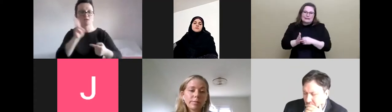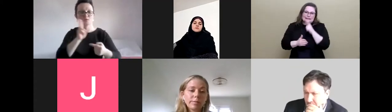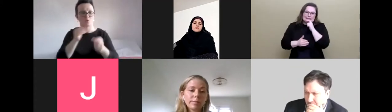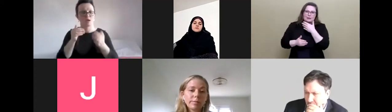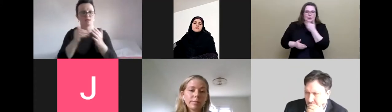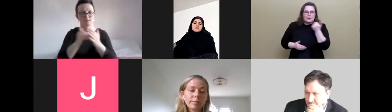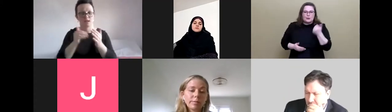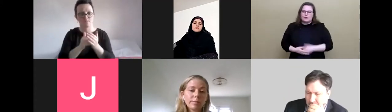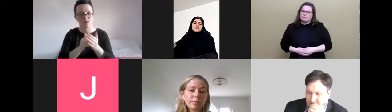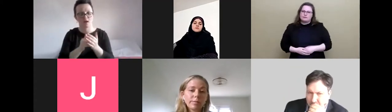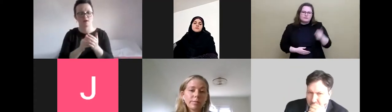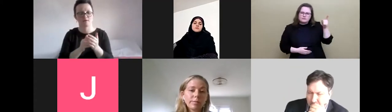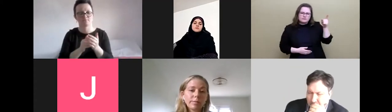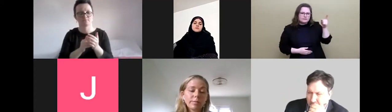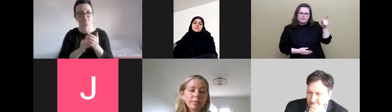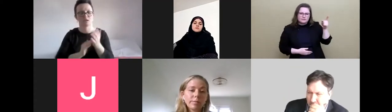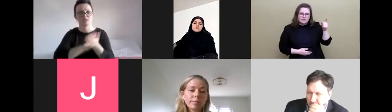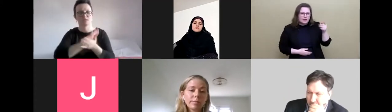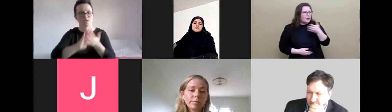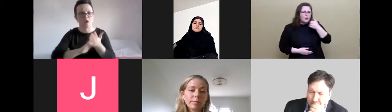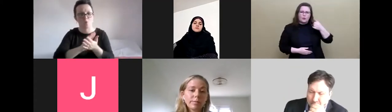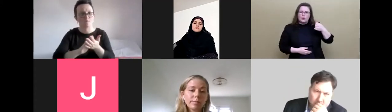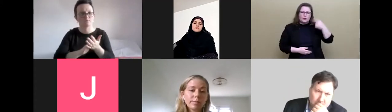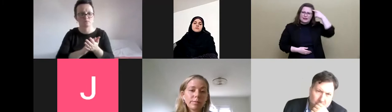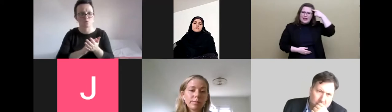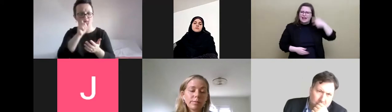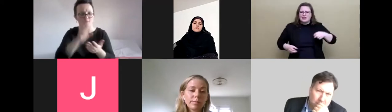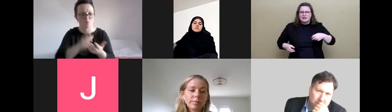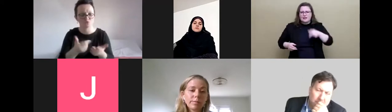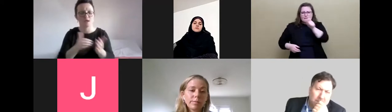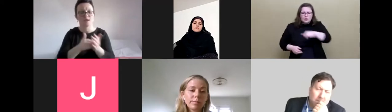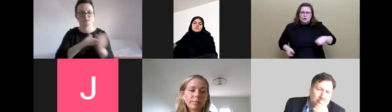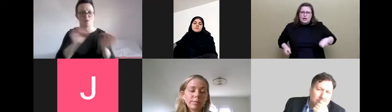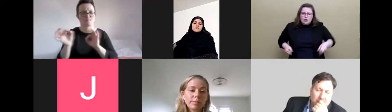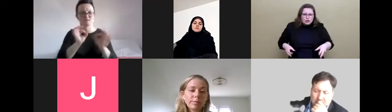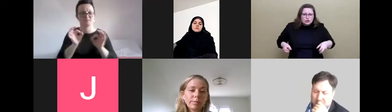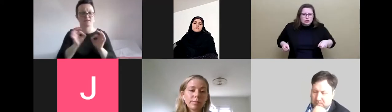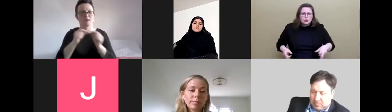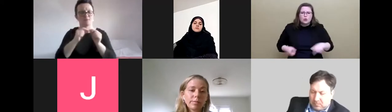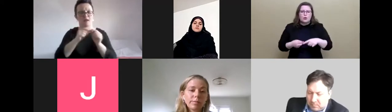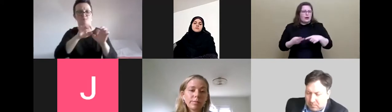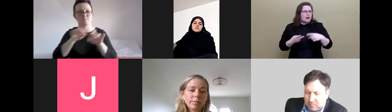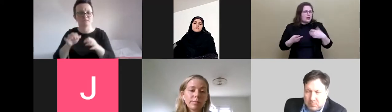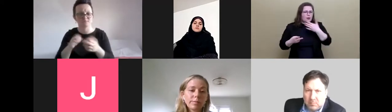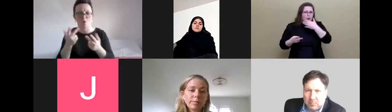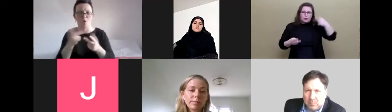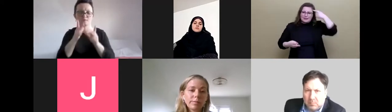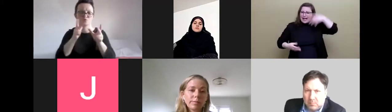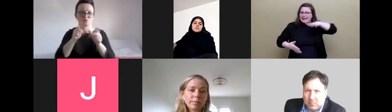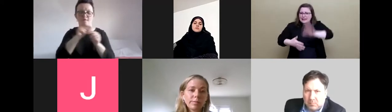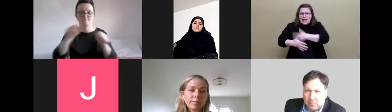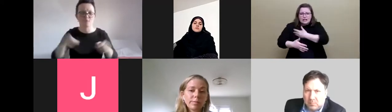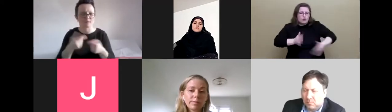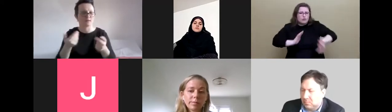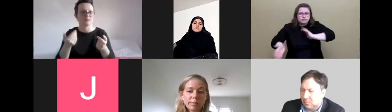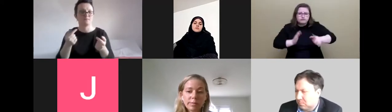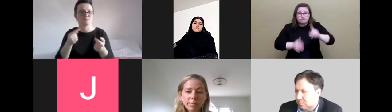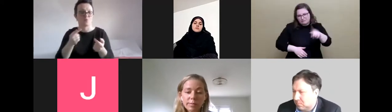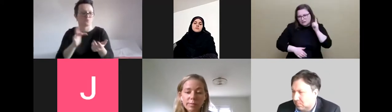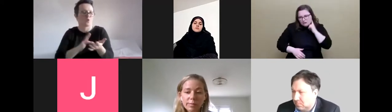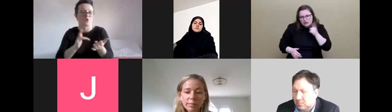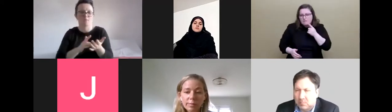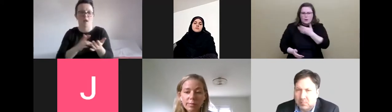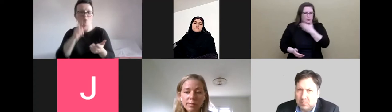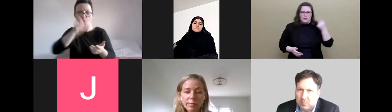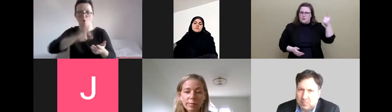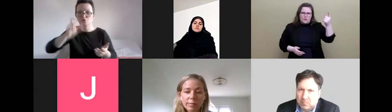persons in a wheelchair, that they didn't think about sign language for the deaf,